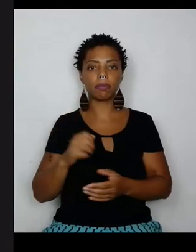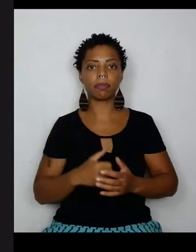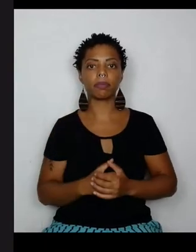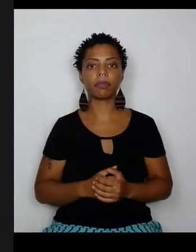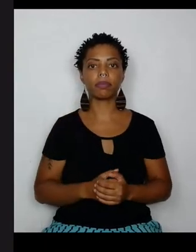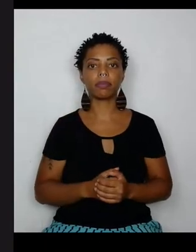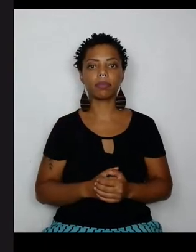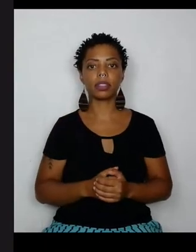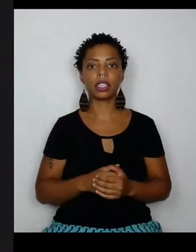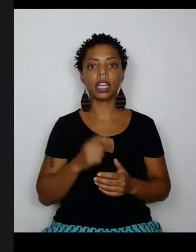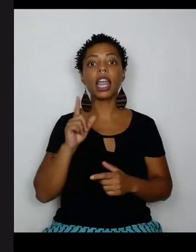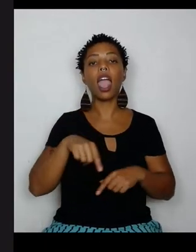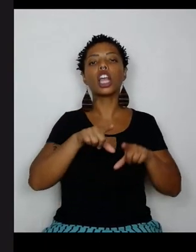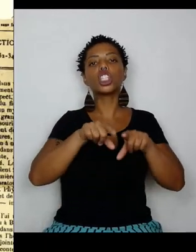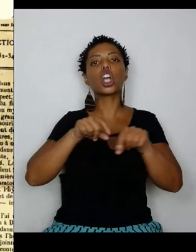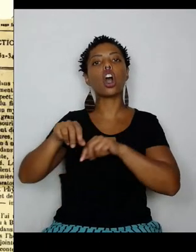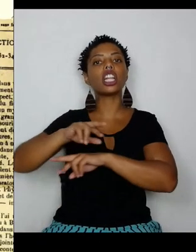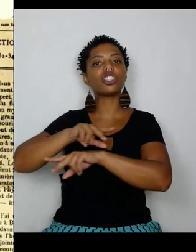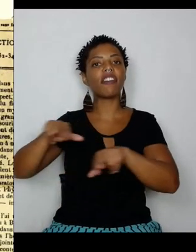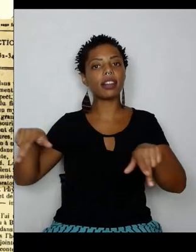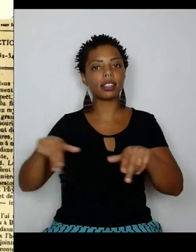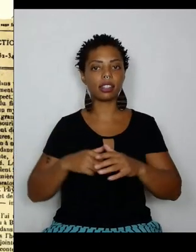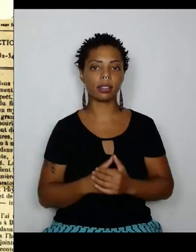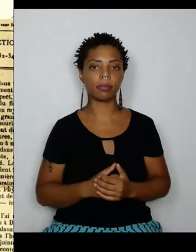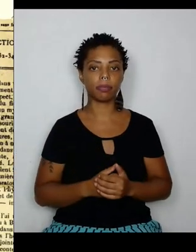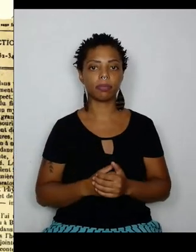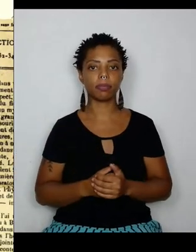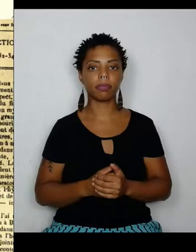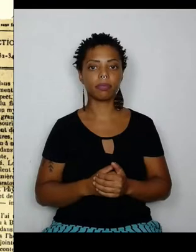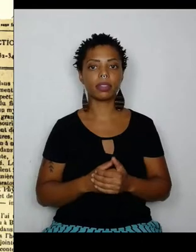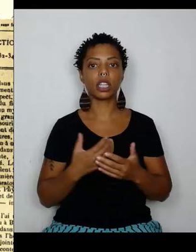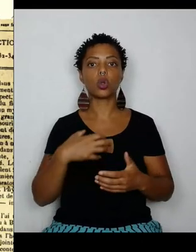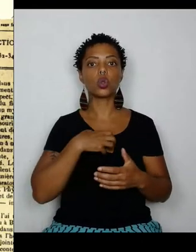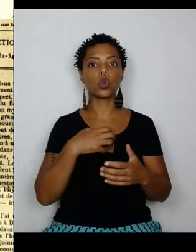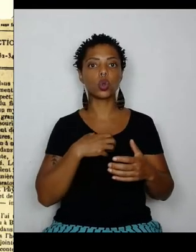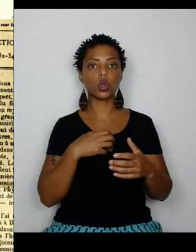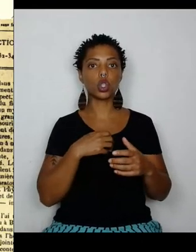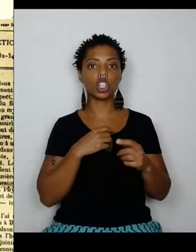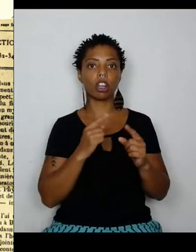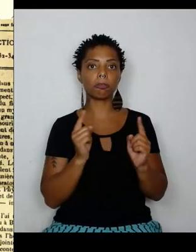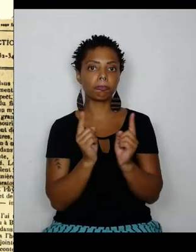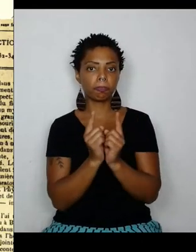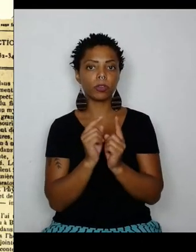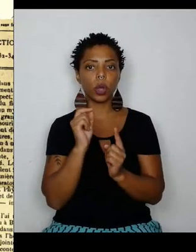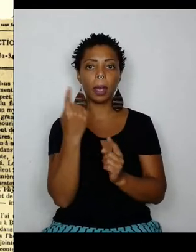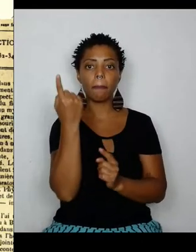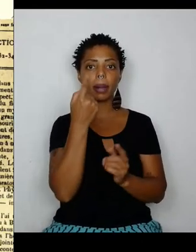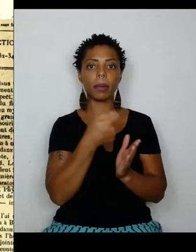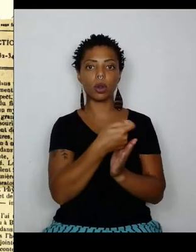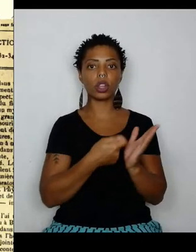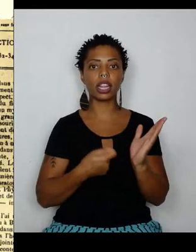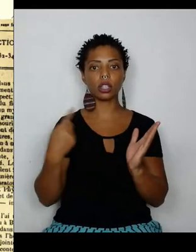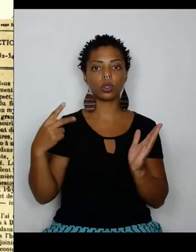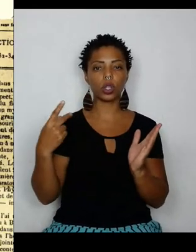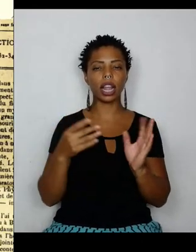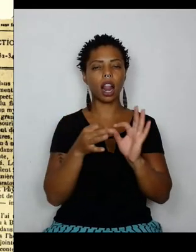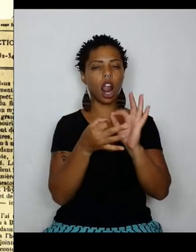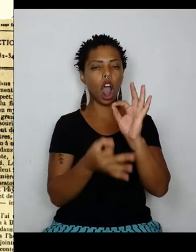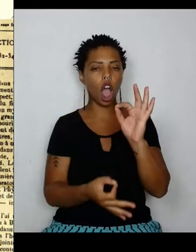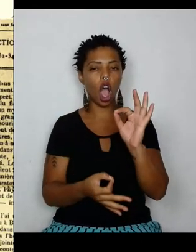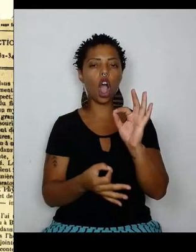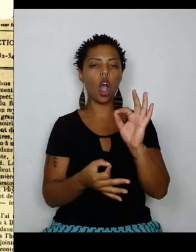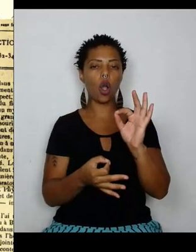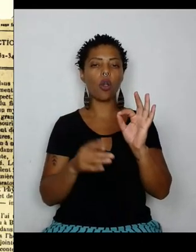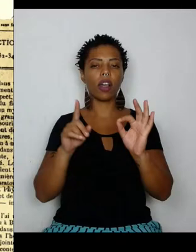brief her form the first words of his first full-length text known as the kaiye poor aline the